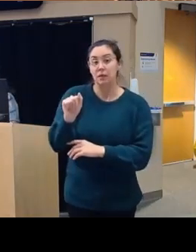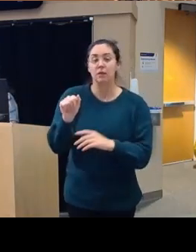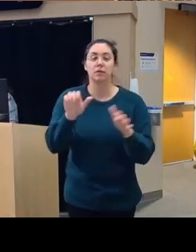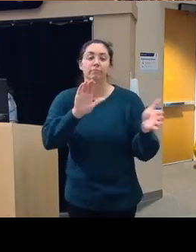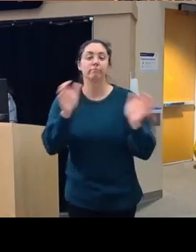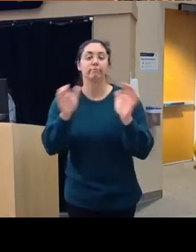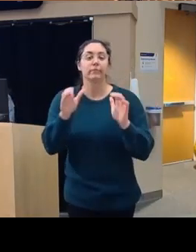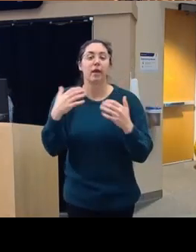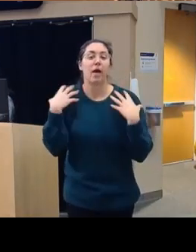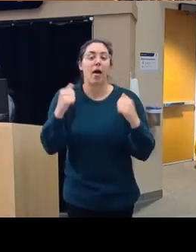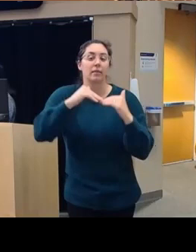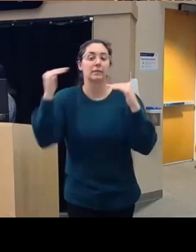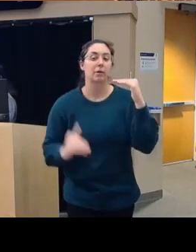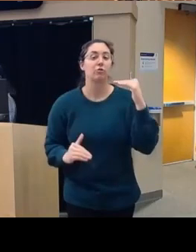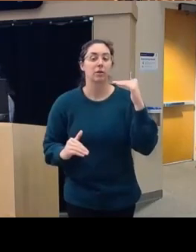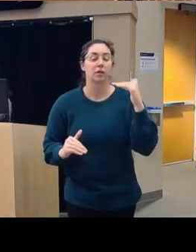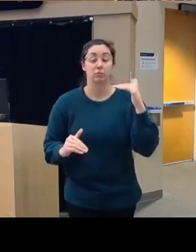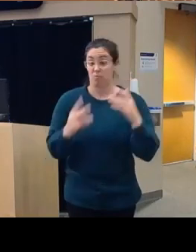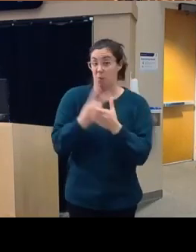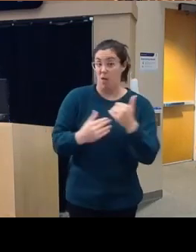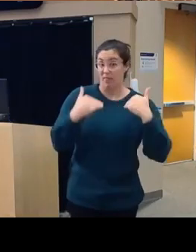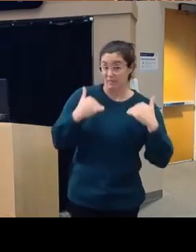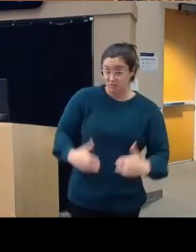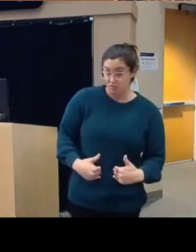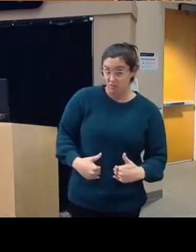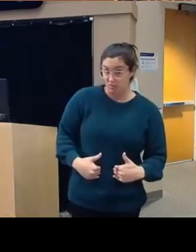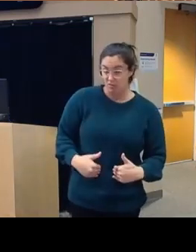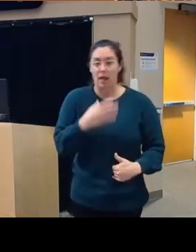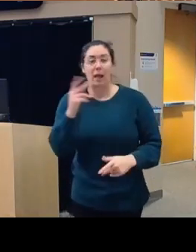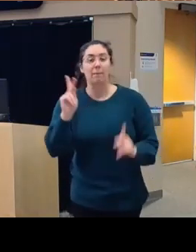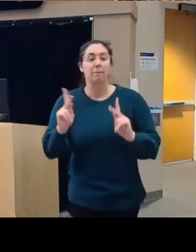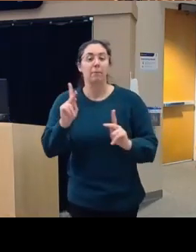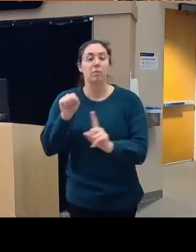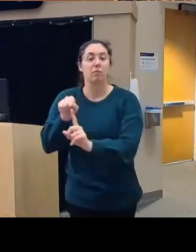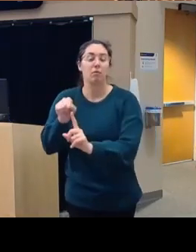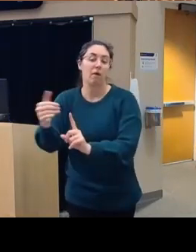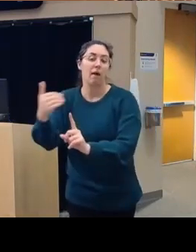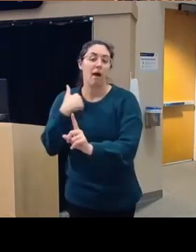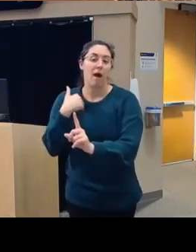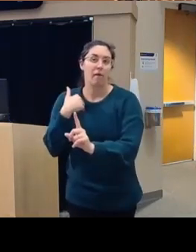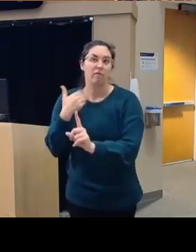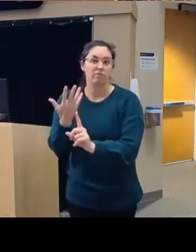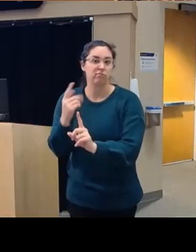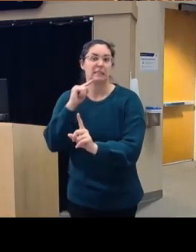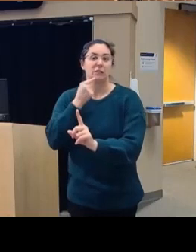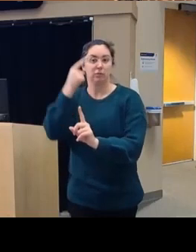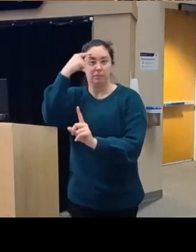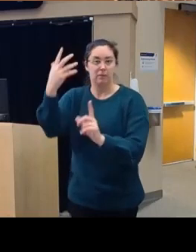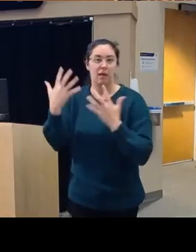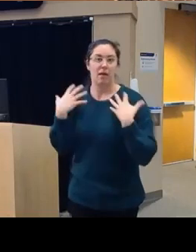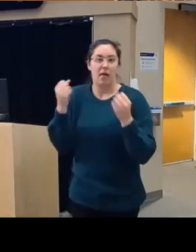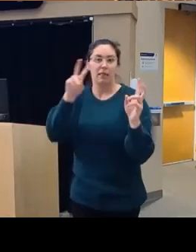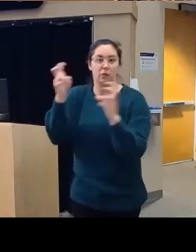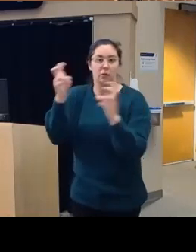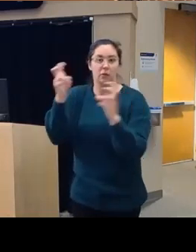disparities population. So that includes both physical disabilities and people that many people with serious mental illness